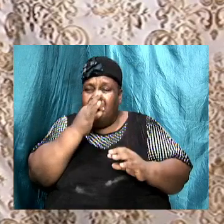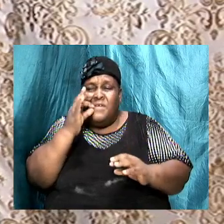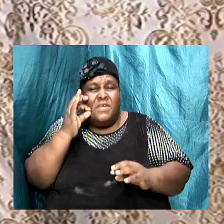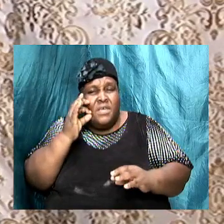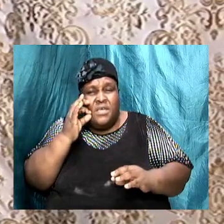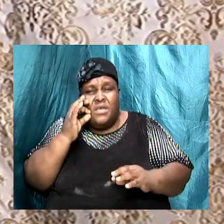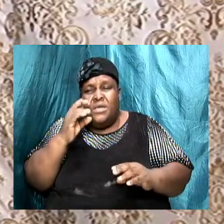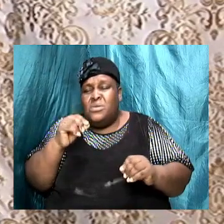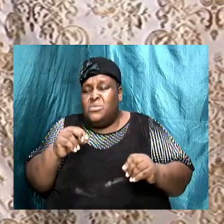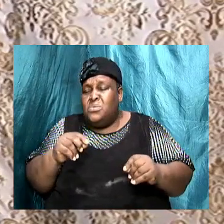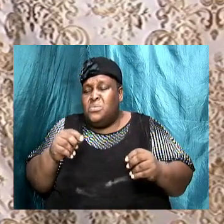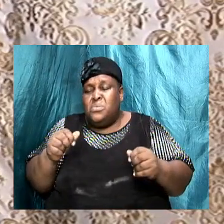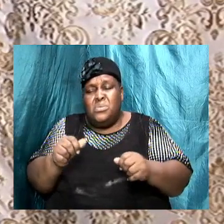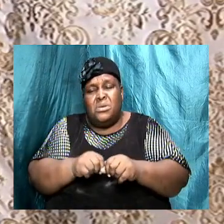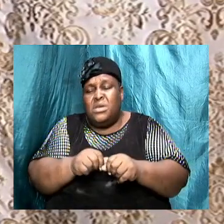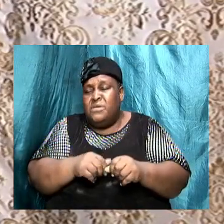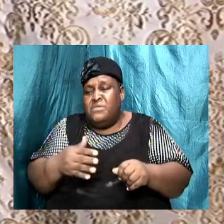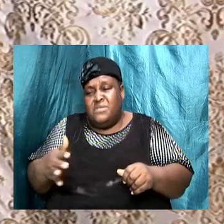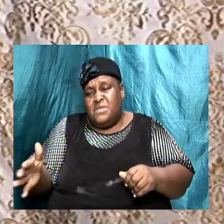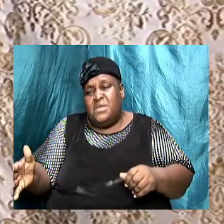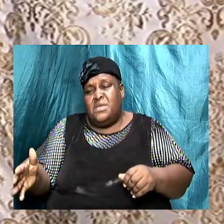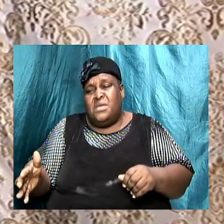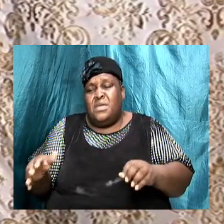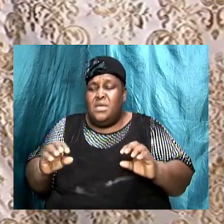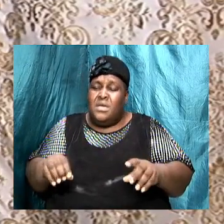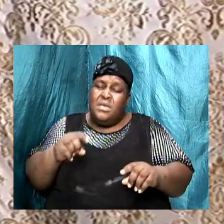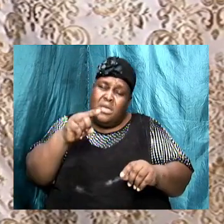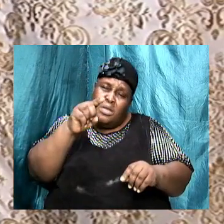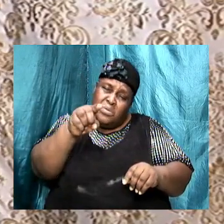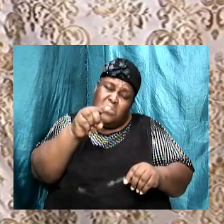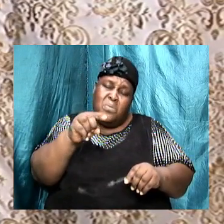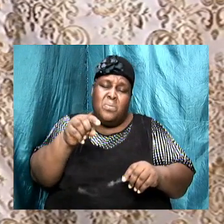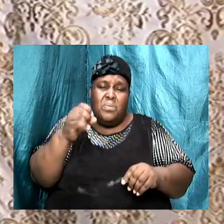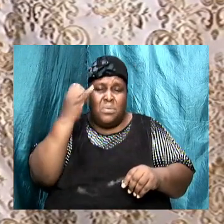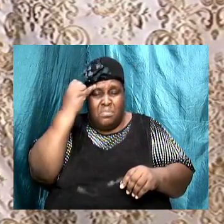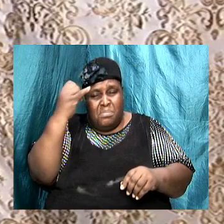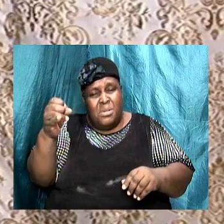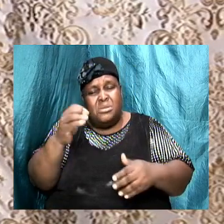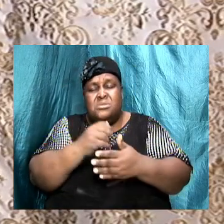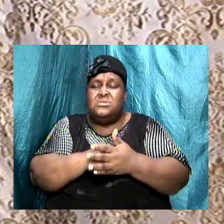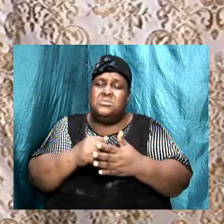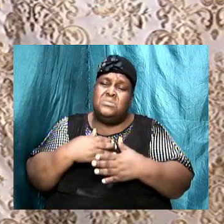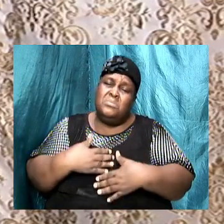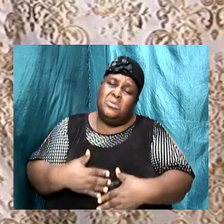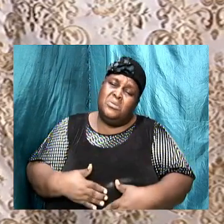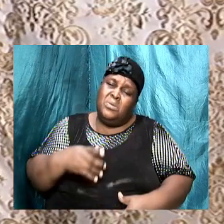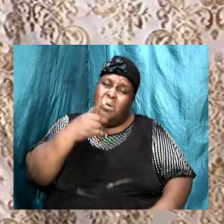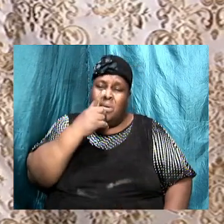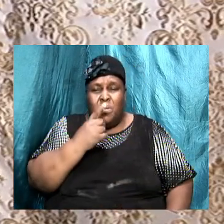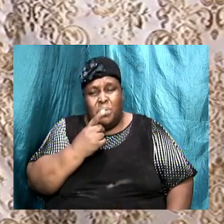and to do everything, can you imagine somebody who